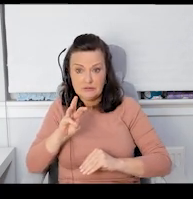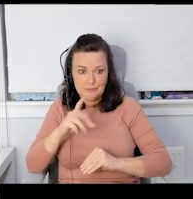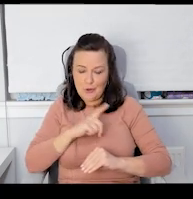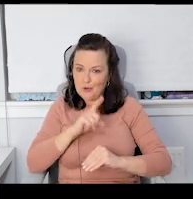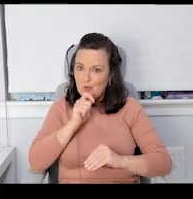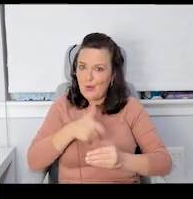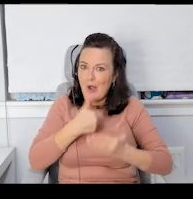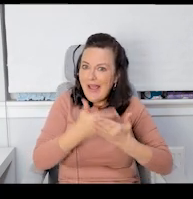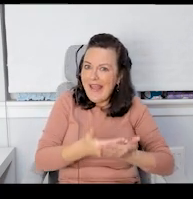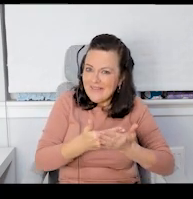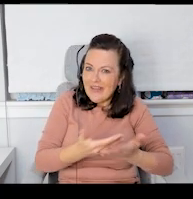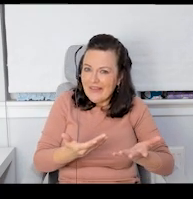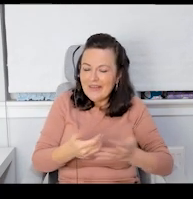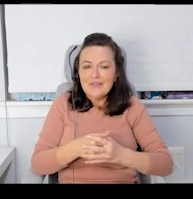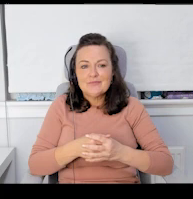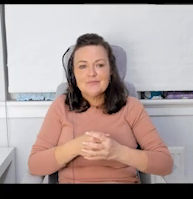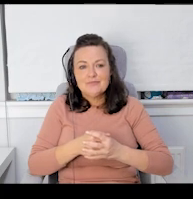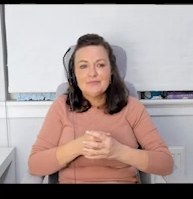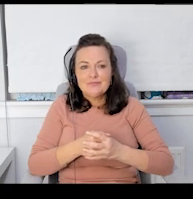not in,